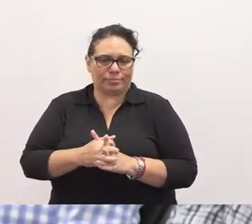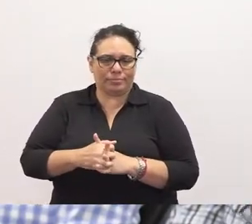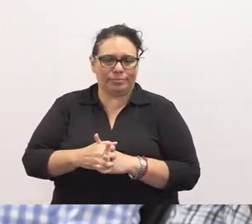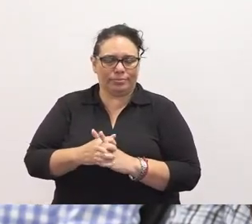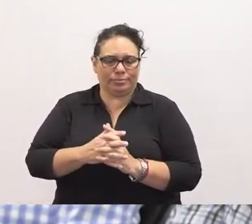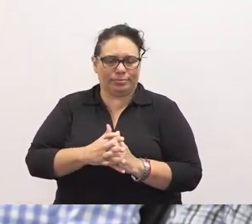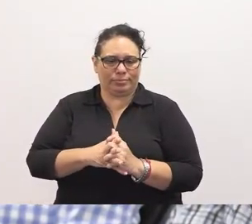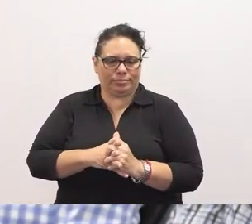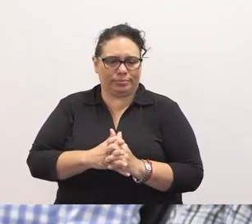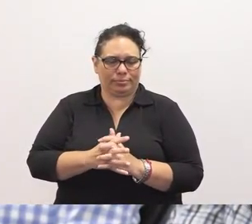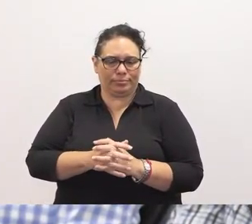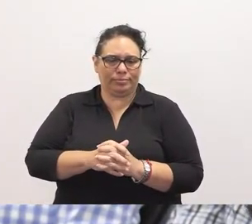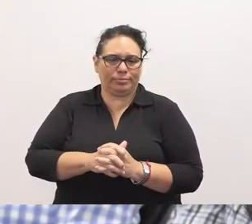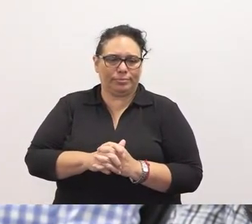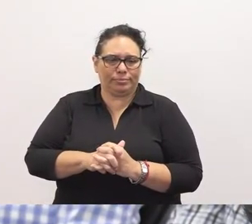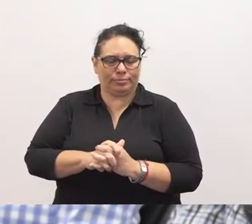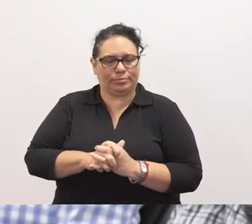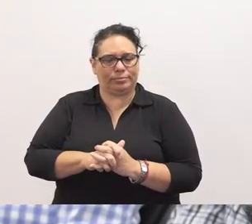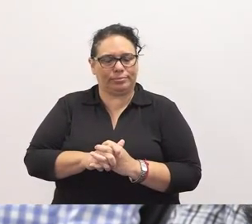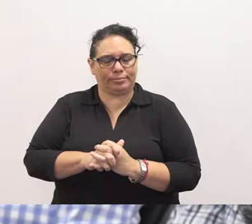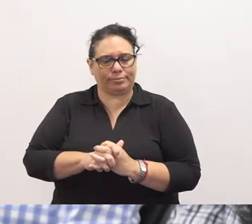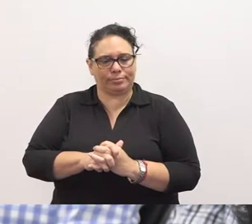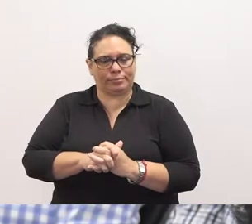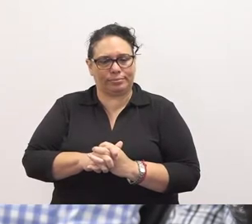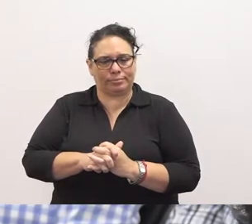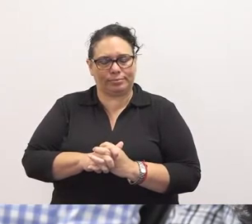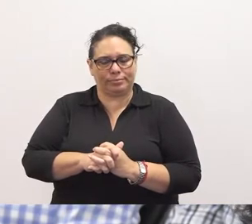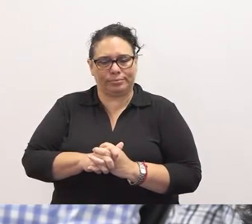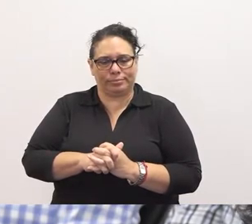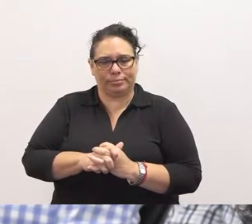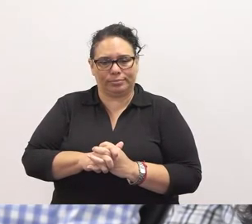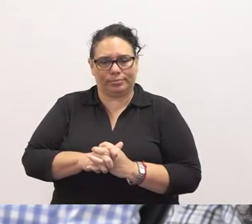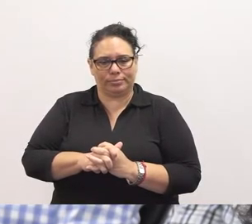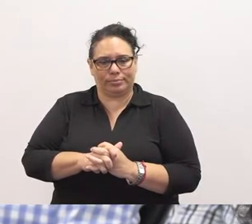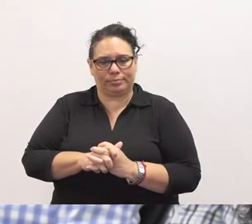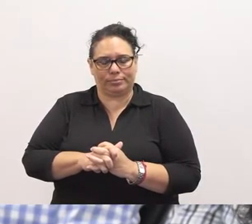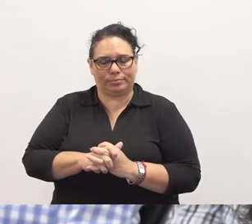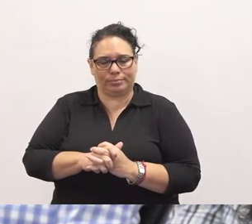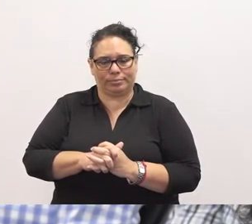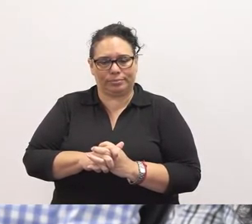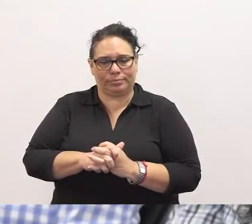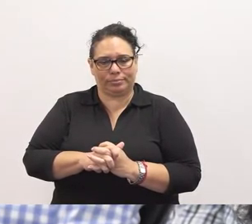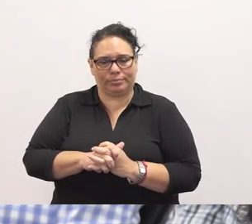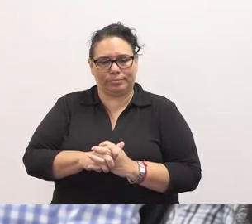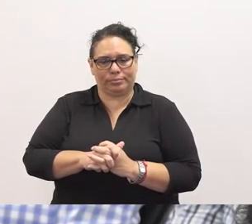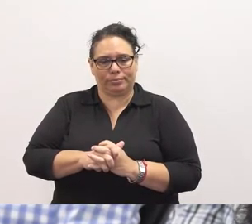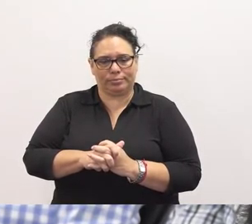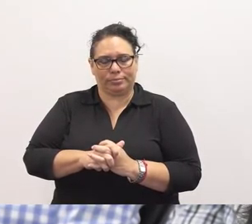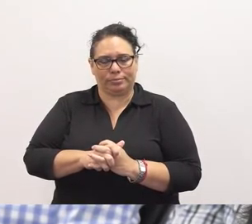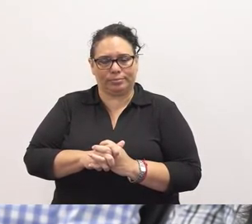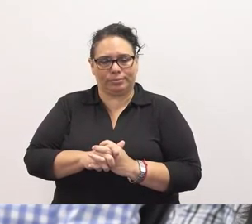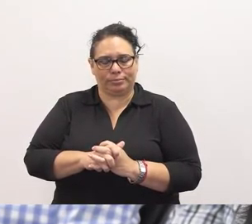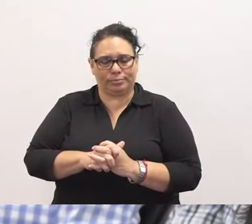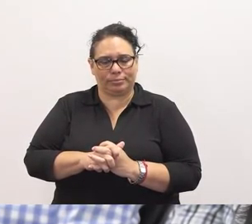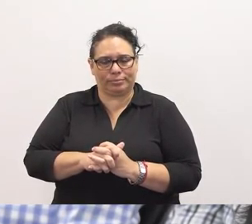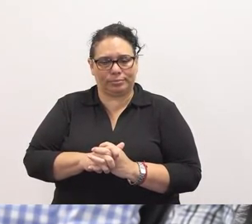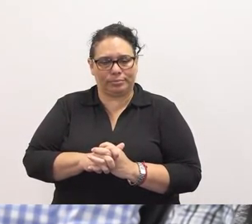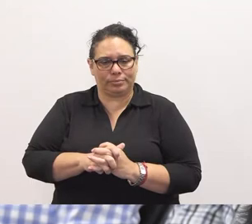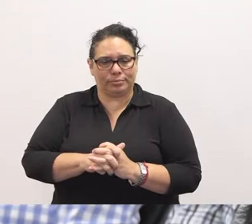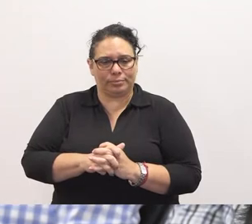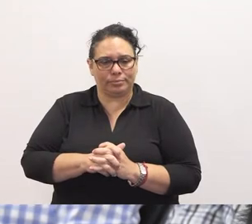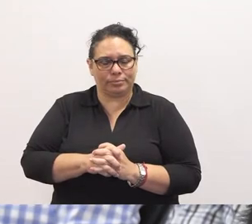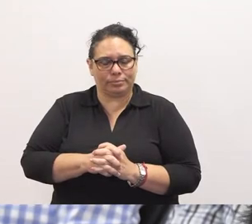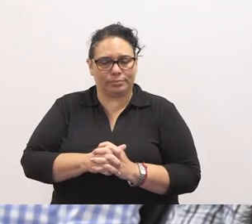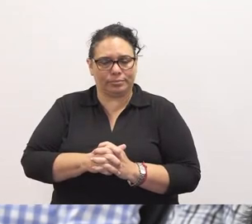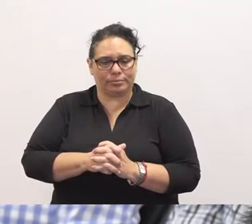Khnyom chreat raka da rei ni khnyom mien tuk sao khla dai khnyom chang aoy krom praksa aoprom